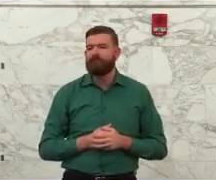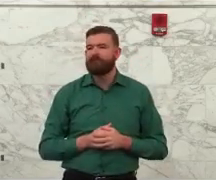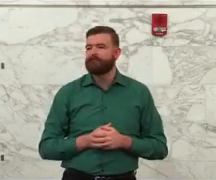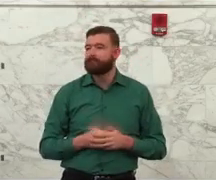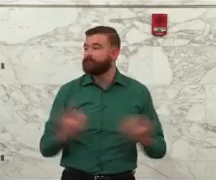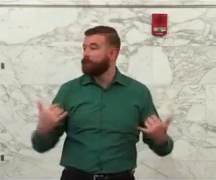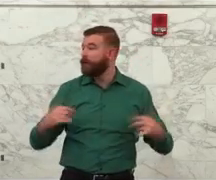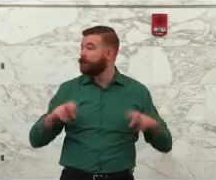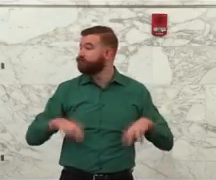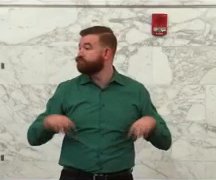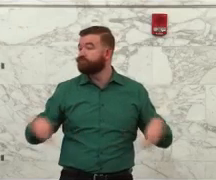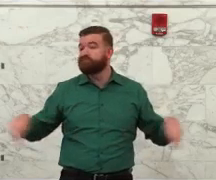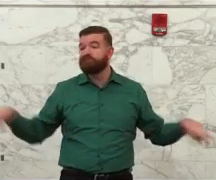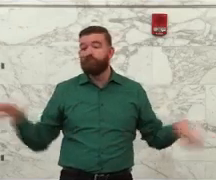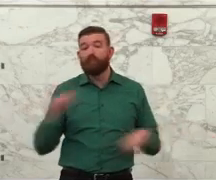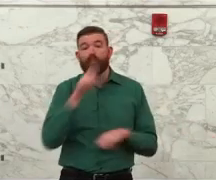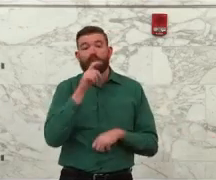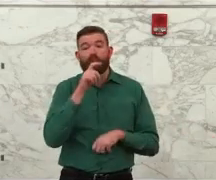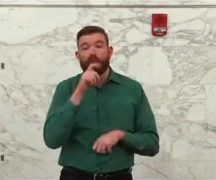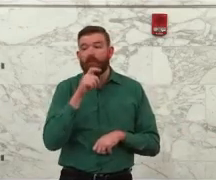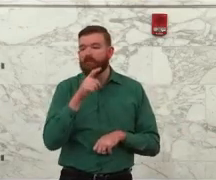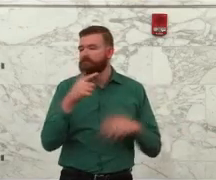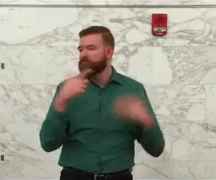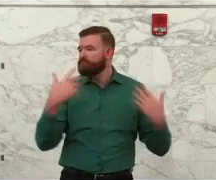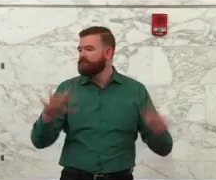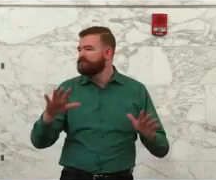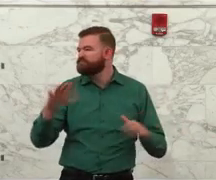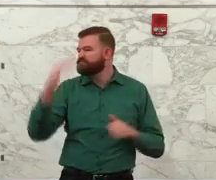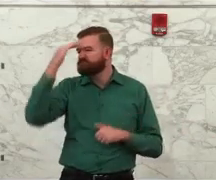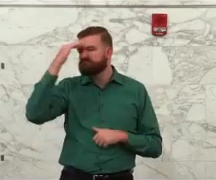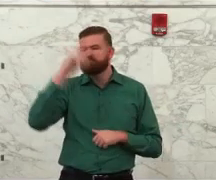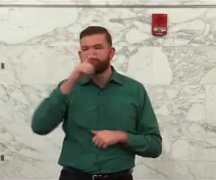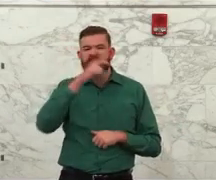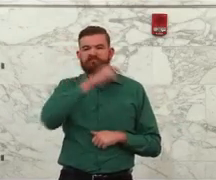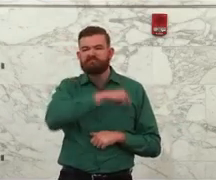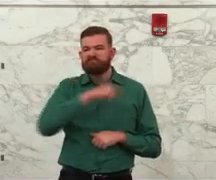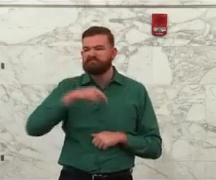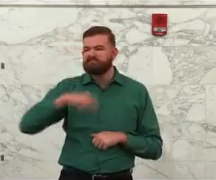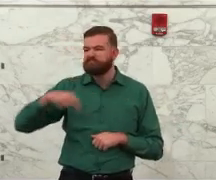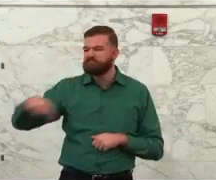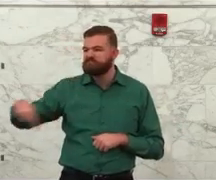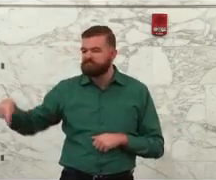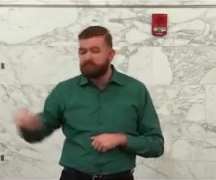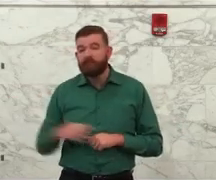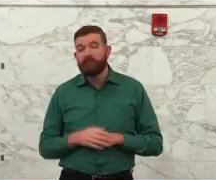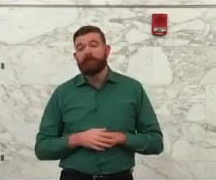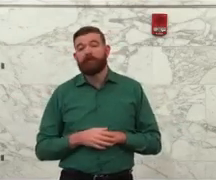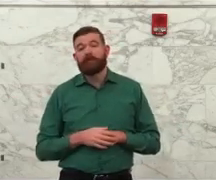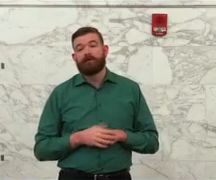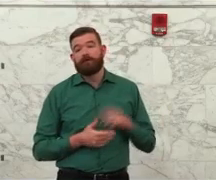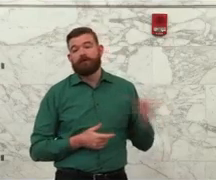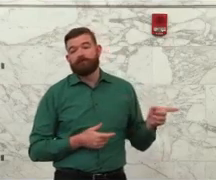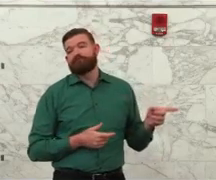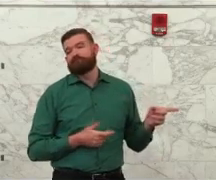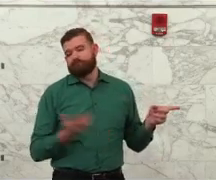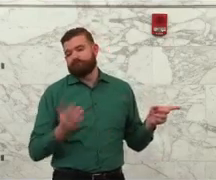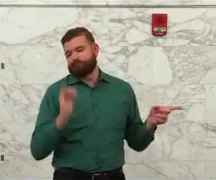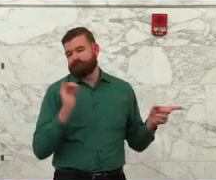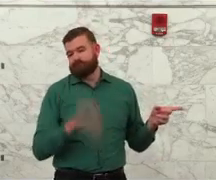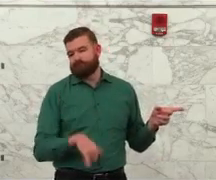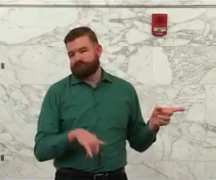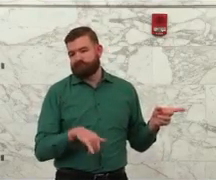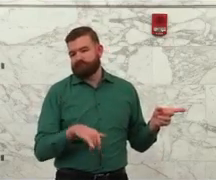some folks you now at this point know well. To my immediate right, the person who literally doesn't need an introduction, Commissioner of Health Judy